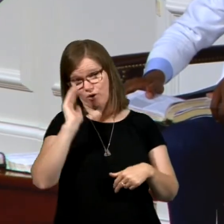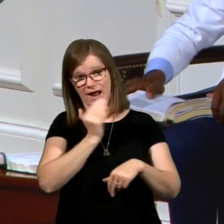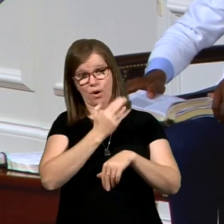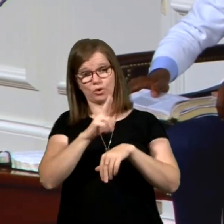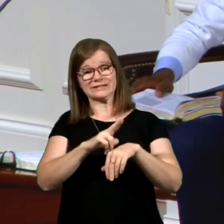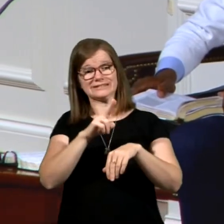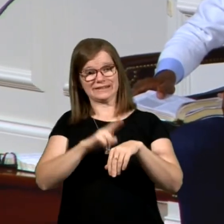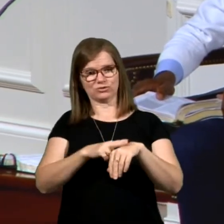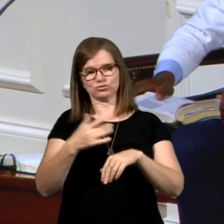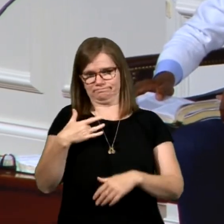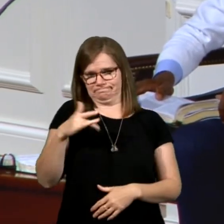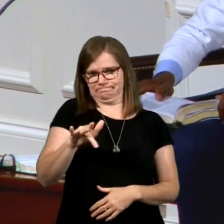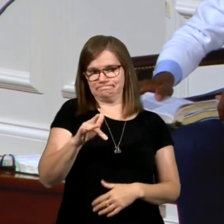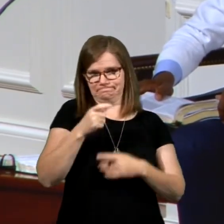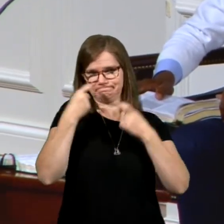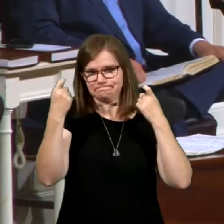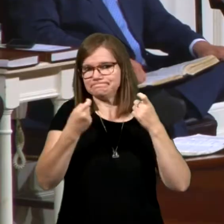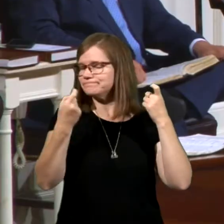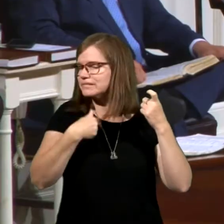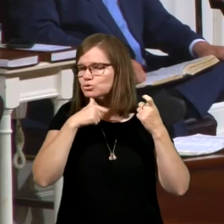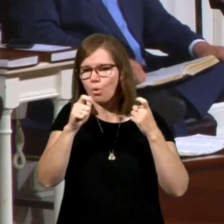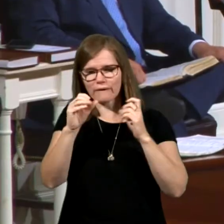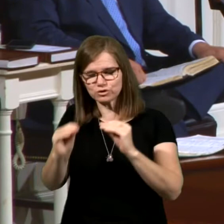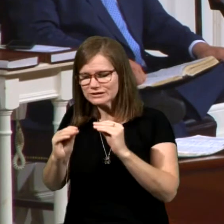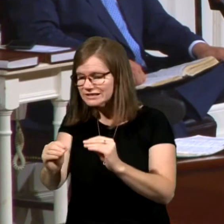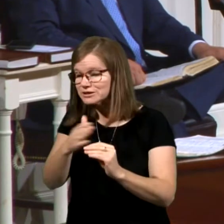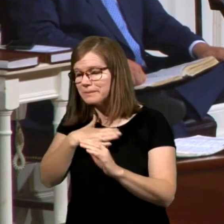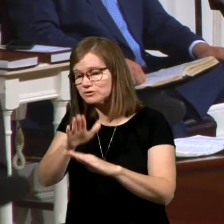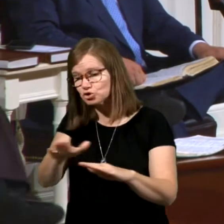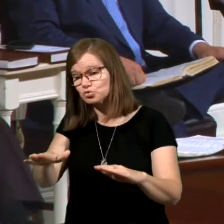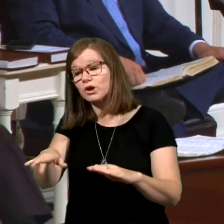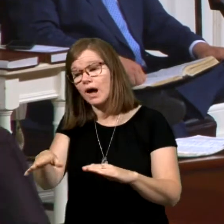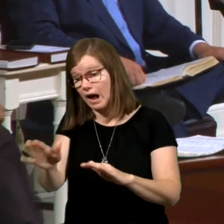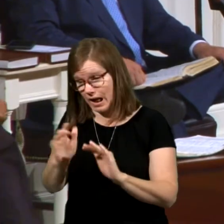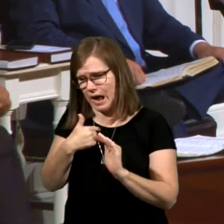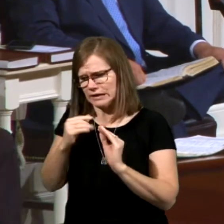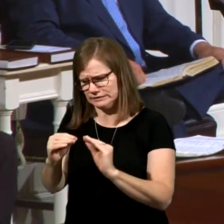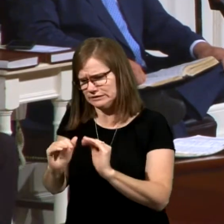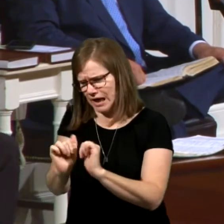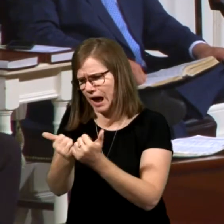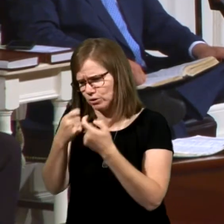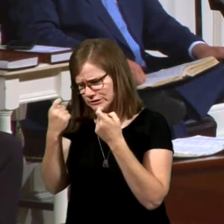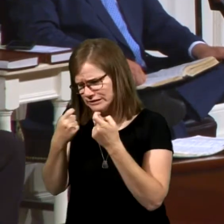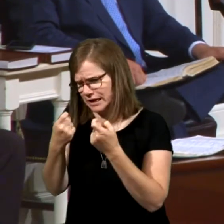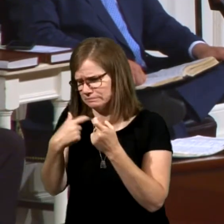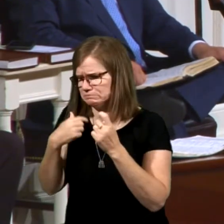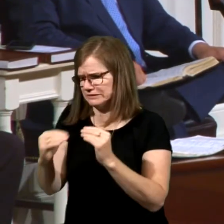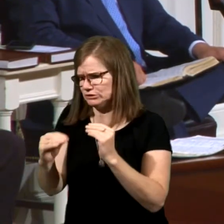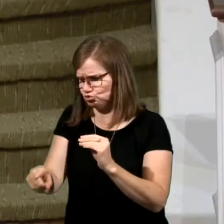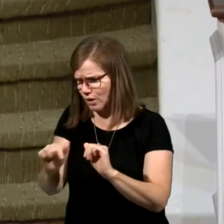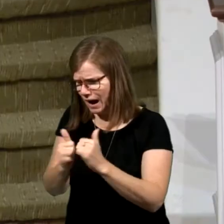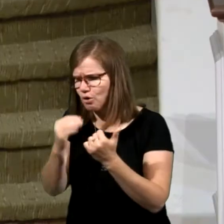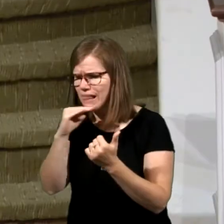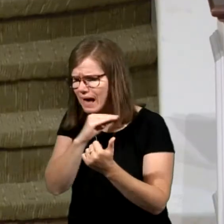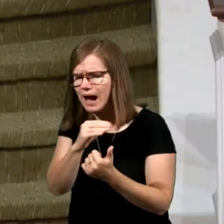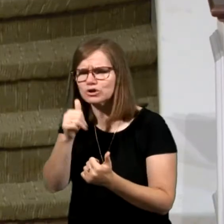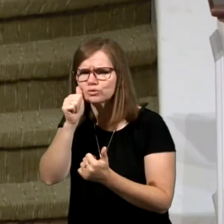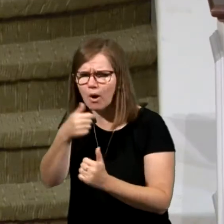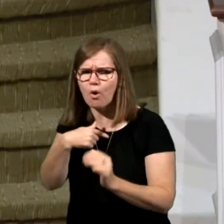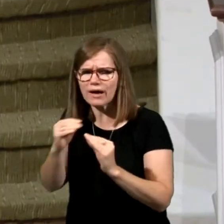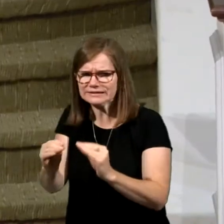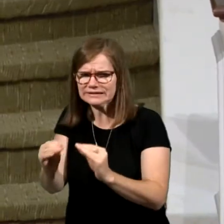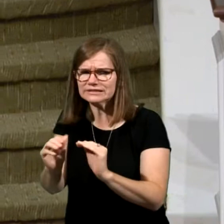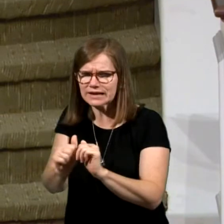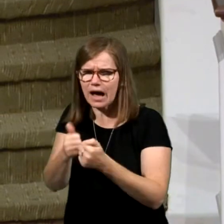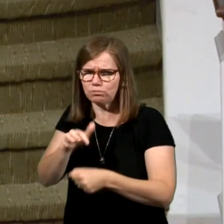nature is to sin. I don't have to teach my children how to sin. I don't have to say, okay, now here's how you lie. Tomorrow I'm going to show you how to